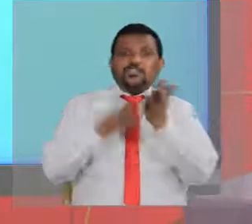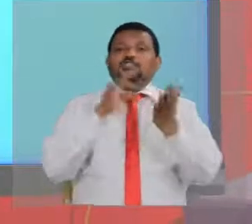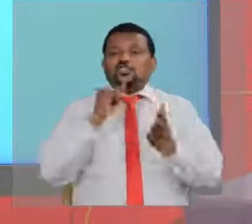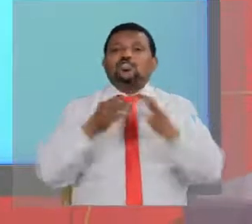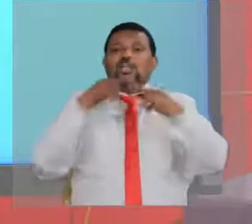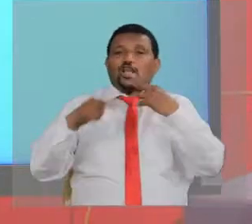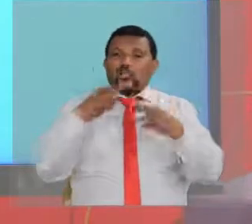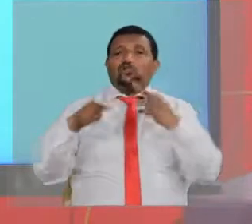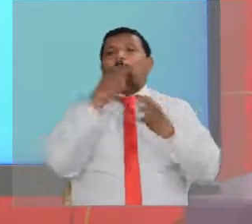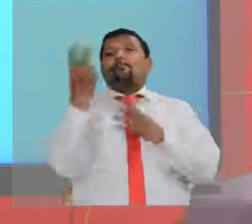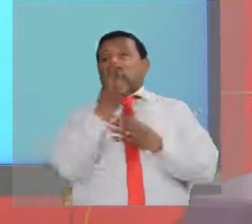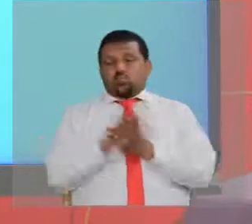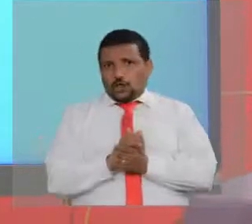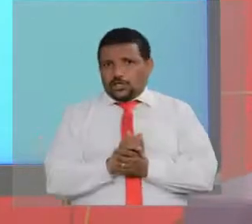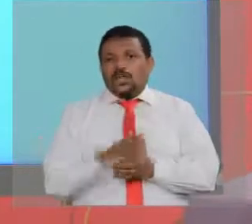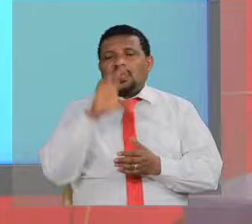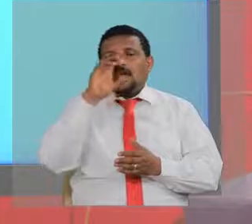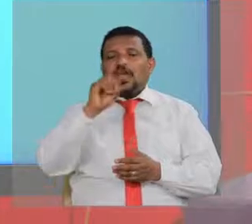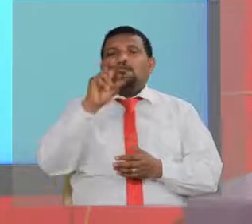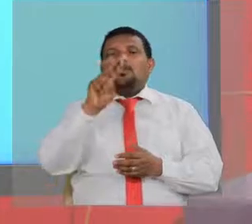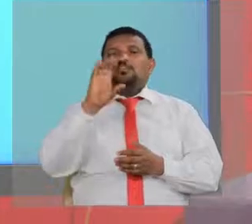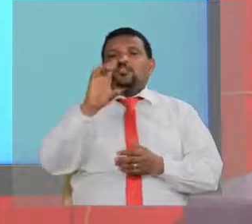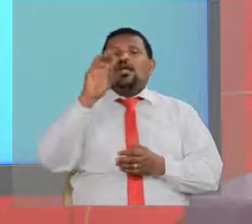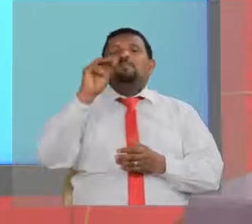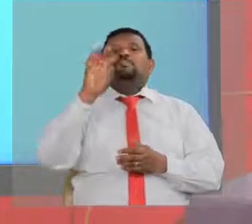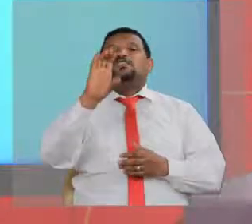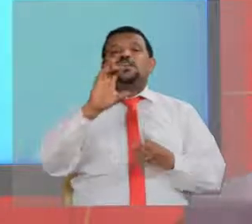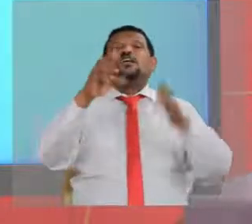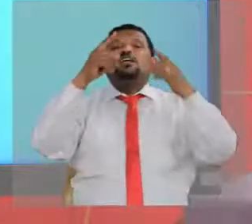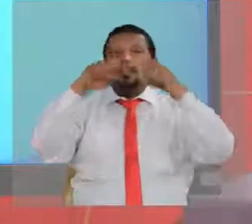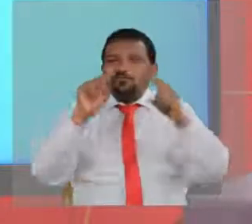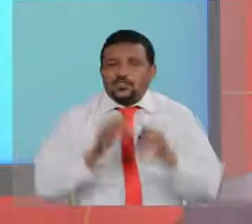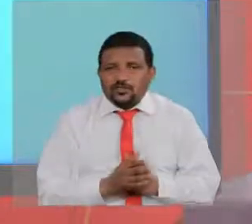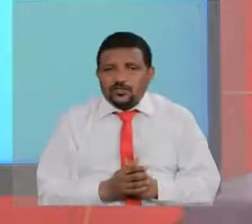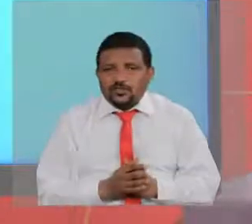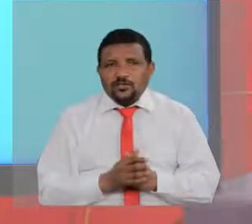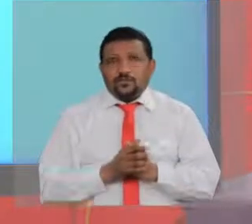This is the relationships between the ABC and MC curves.